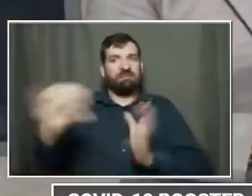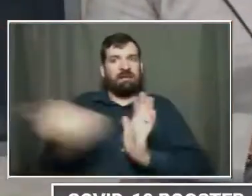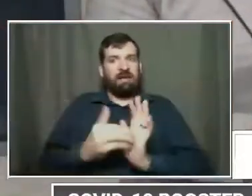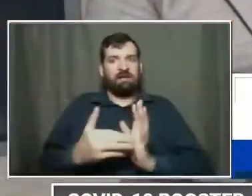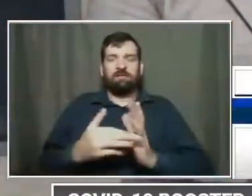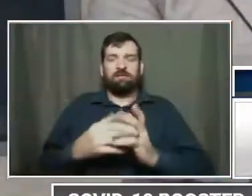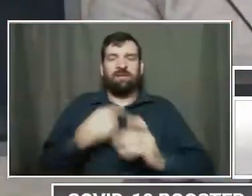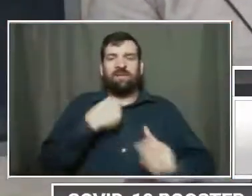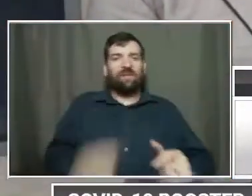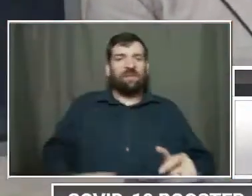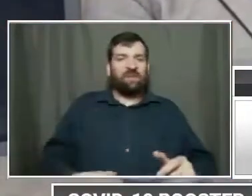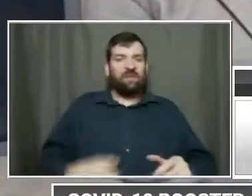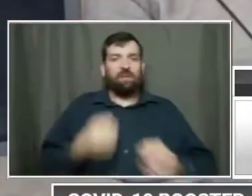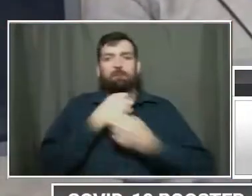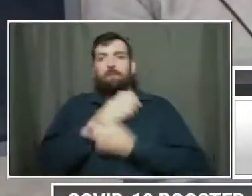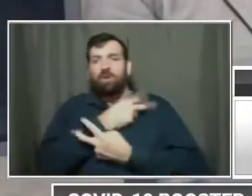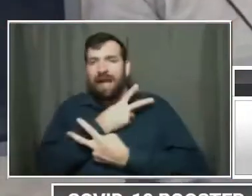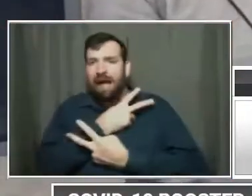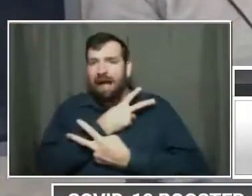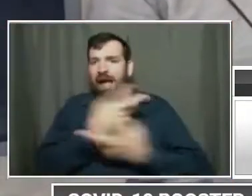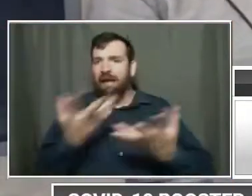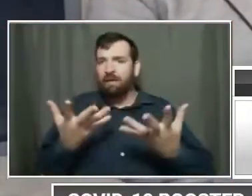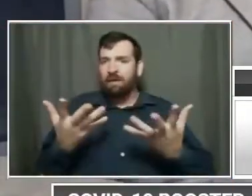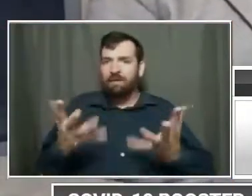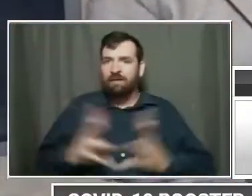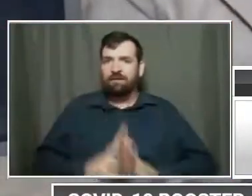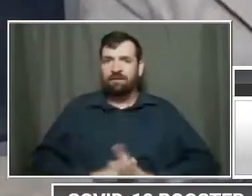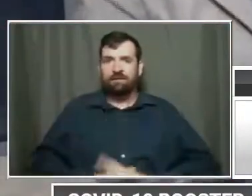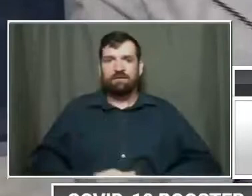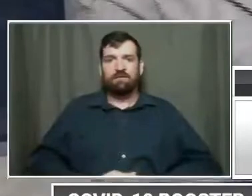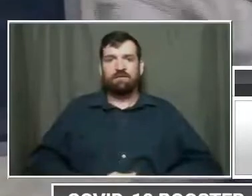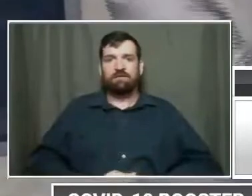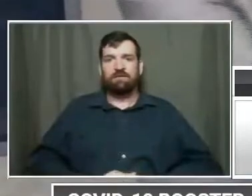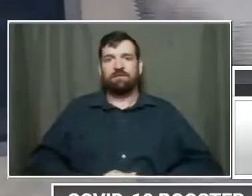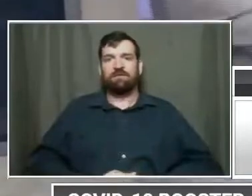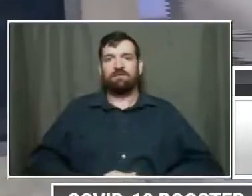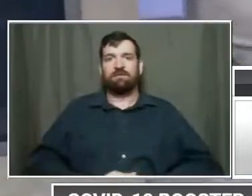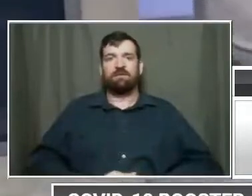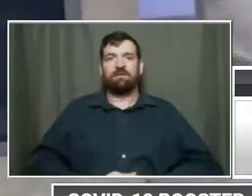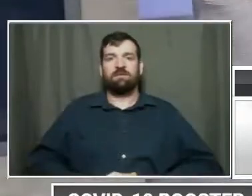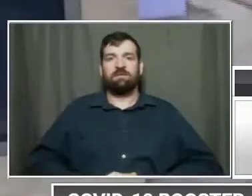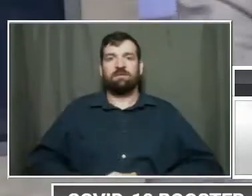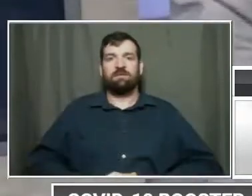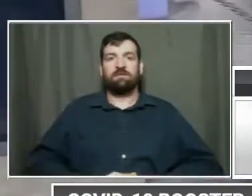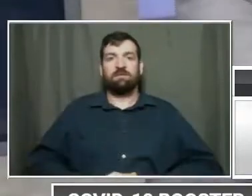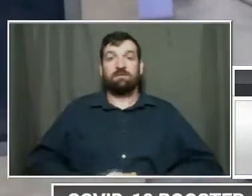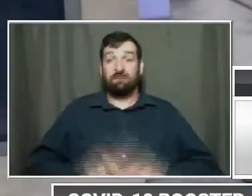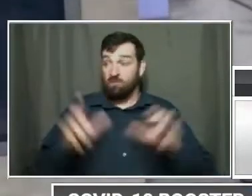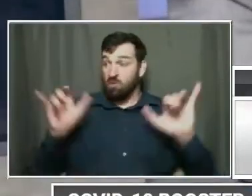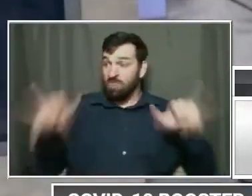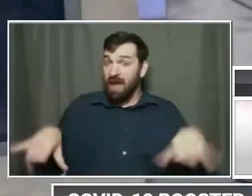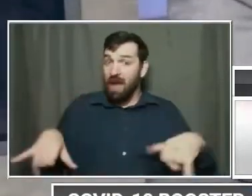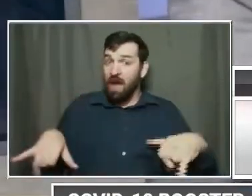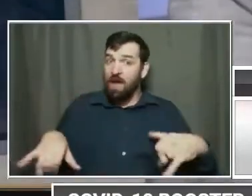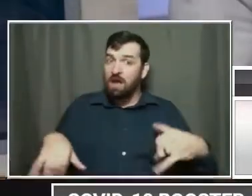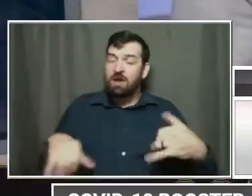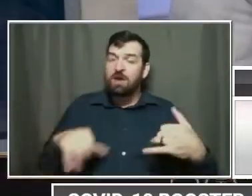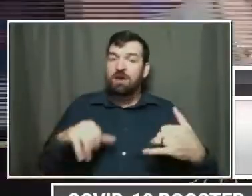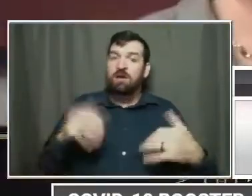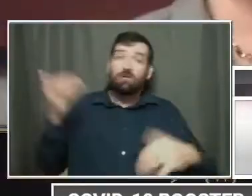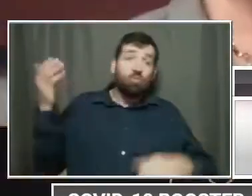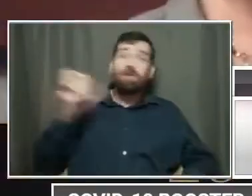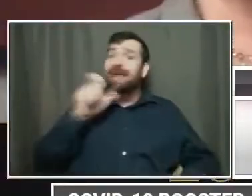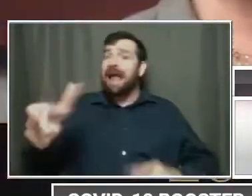tie, bow tie, skinny tie? Or this tie. Whoa. Or this tie, Hey, John. Tammy. We're not at the Speedway. Wait a